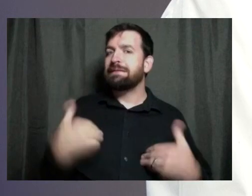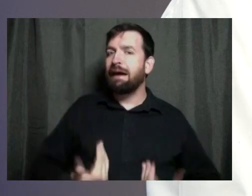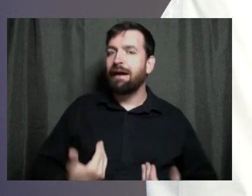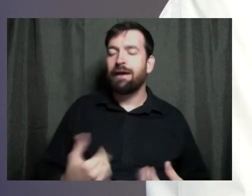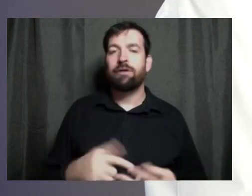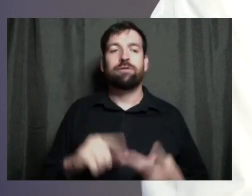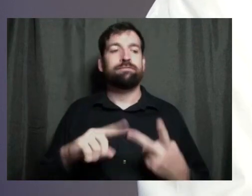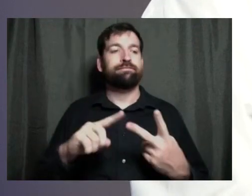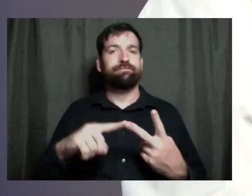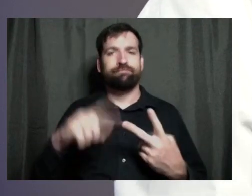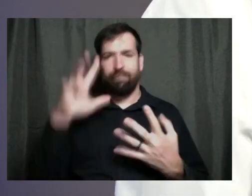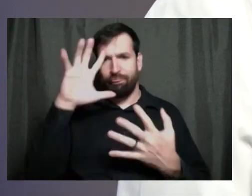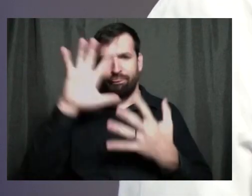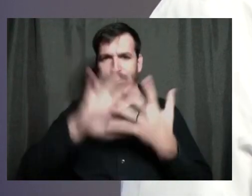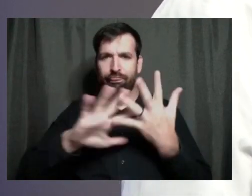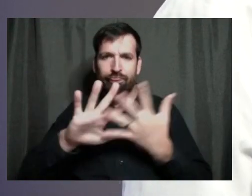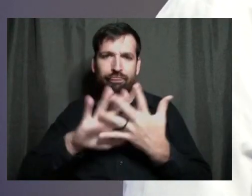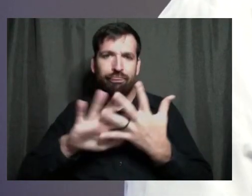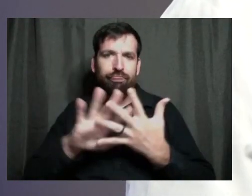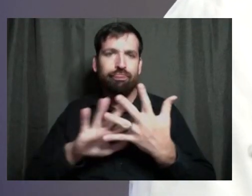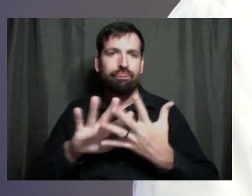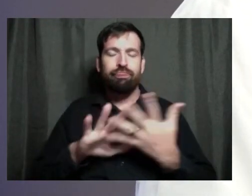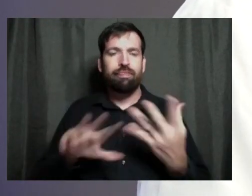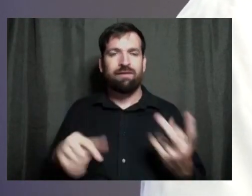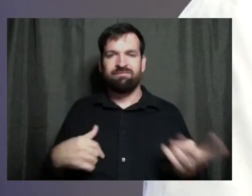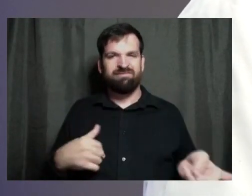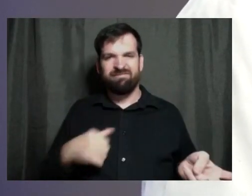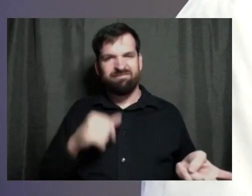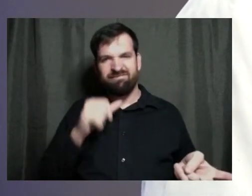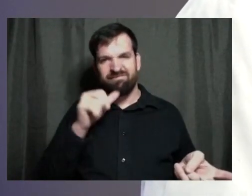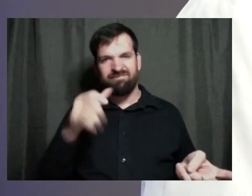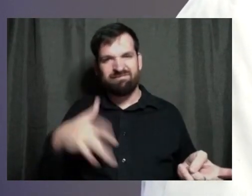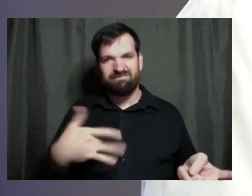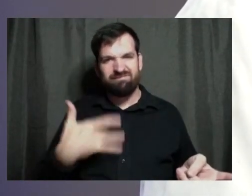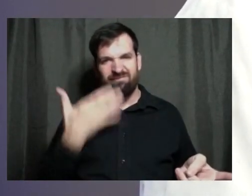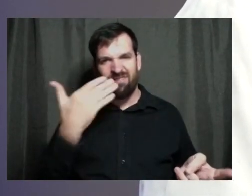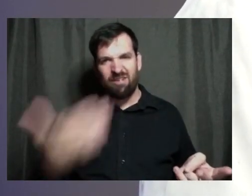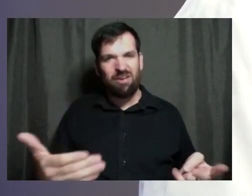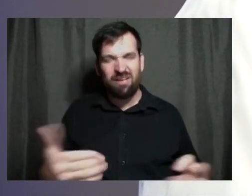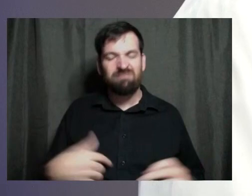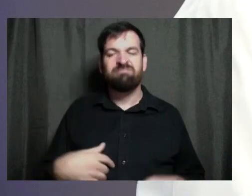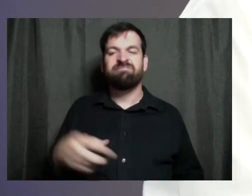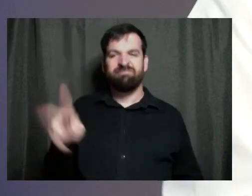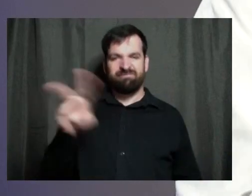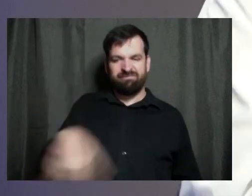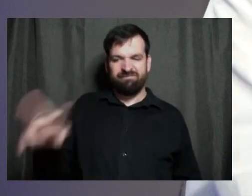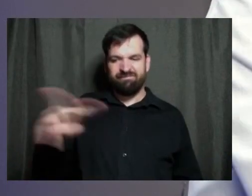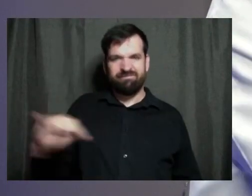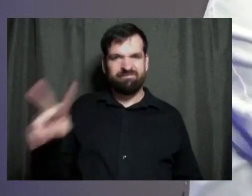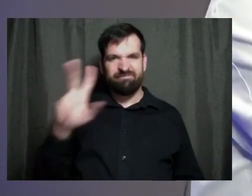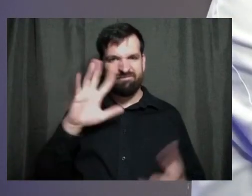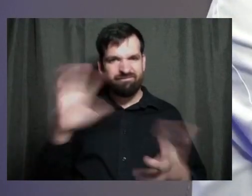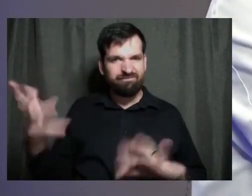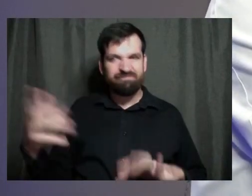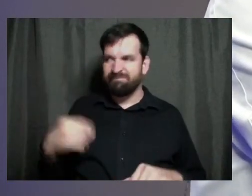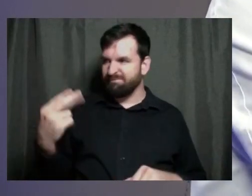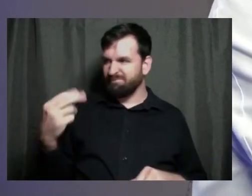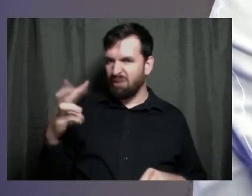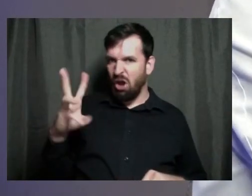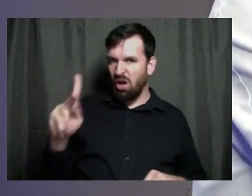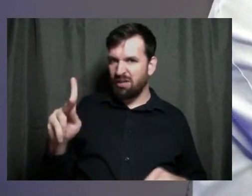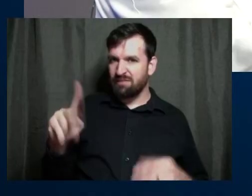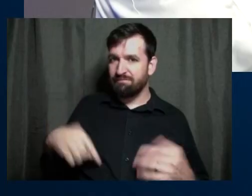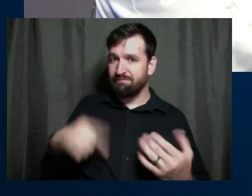brain fog. They just don't feel as good as they did, and they just appear out of sorts. And I think, Hawk, I believe this is